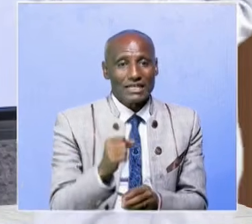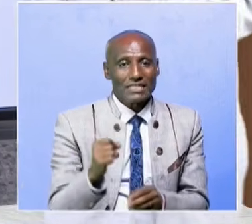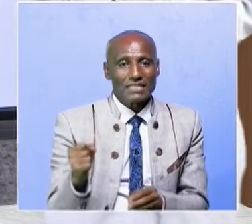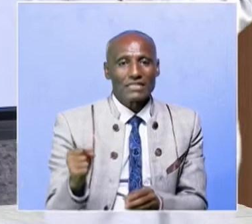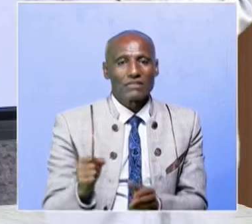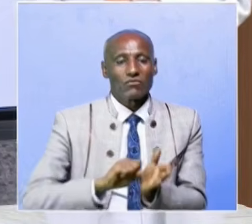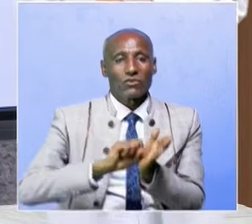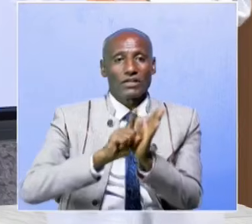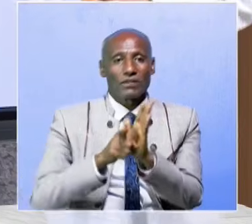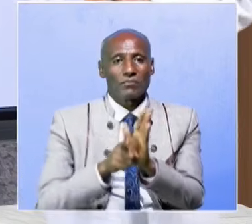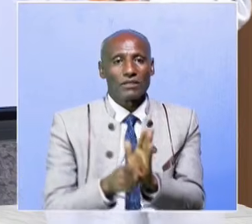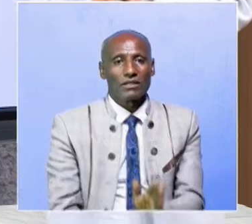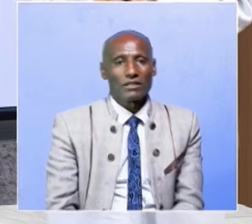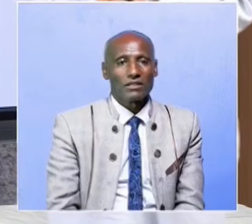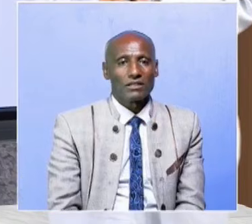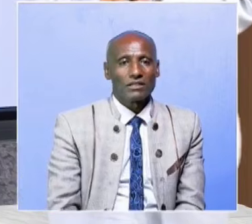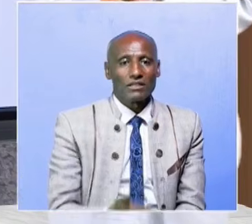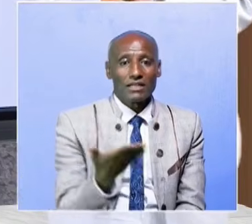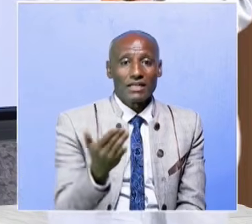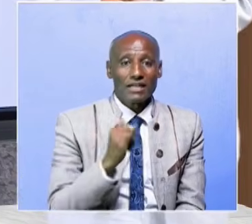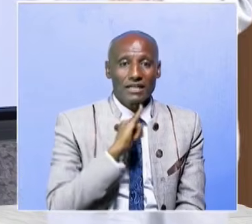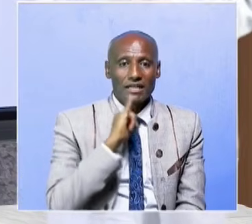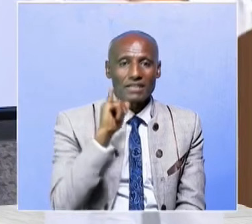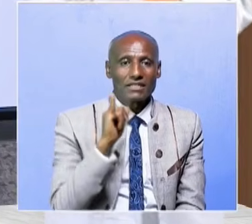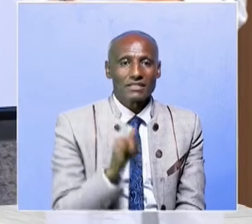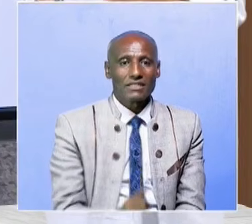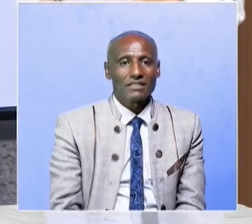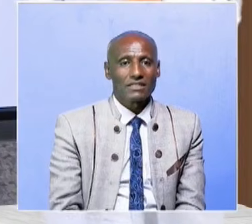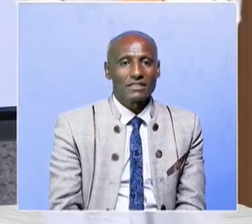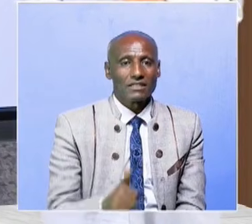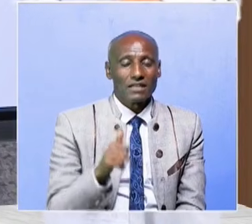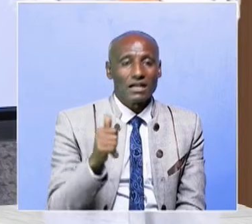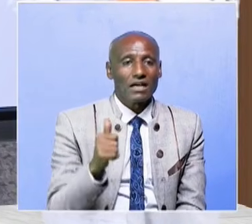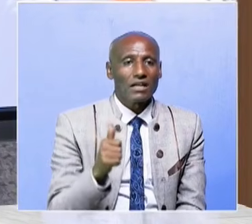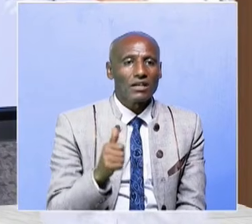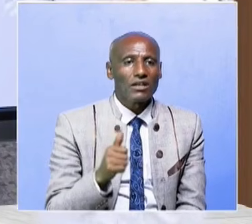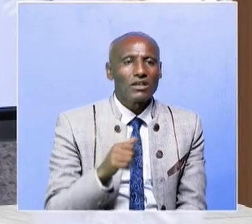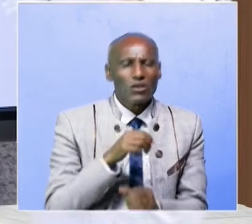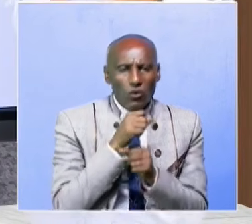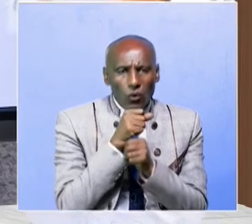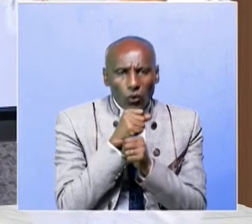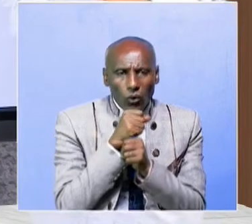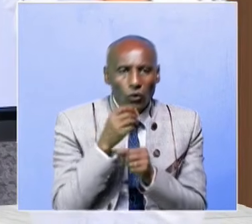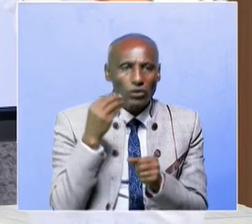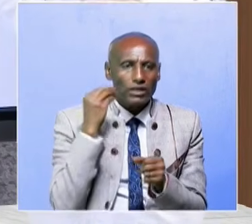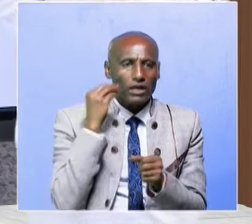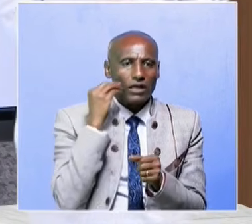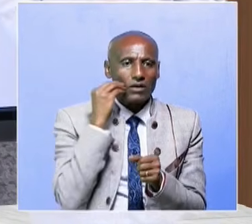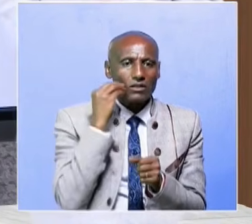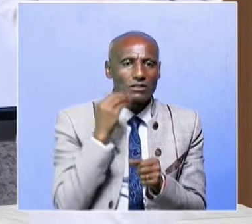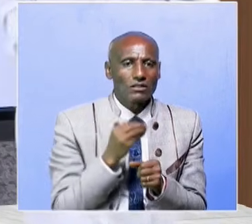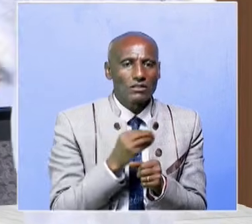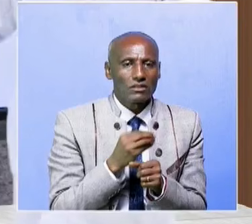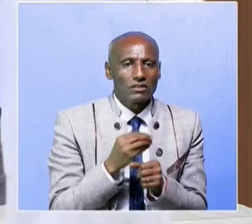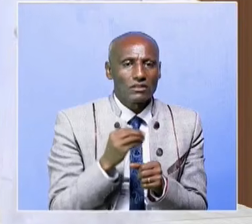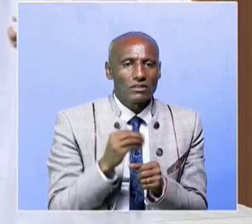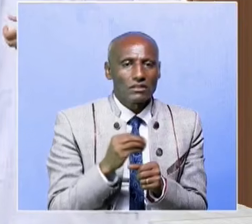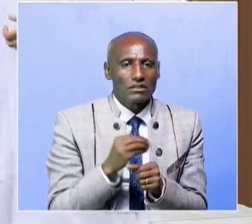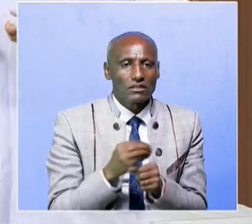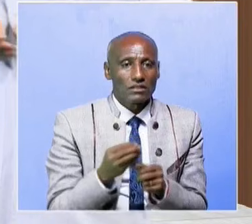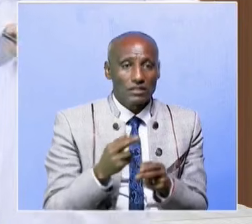For example, there is, let's say, an old house. If there is an old house, if you do